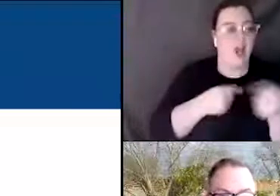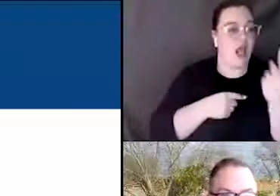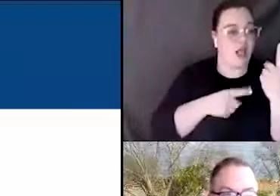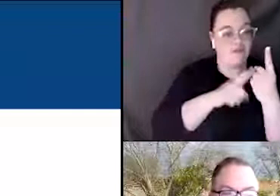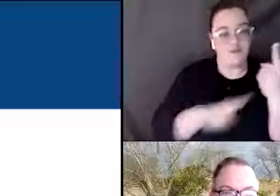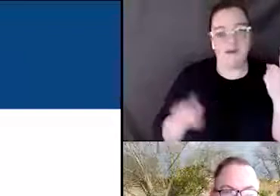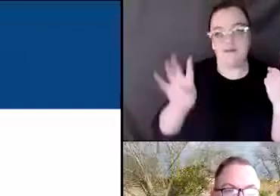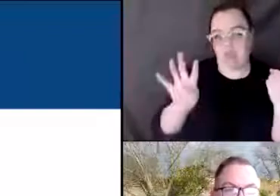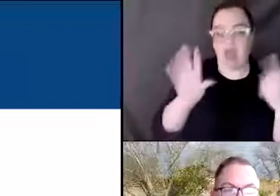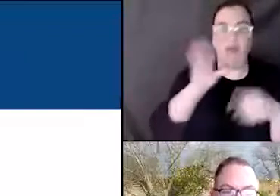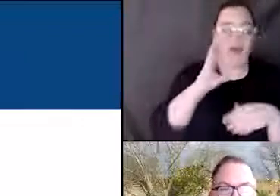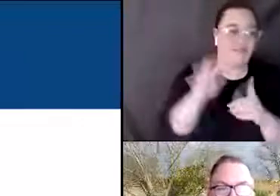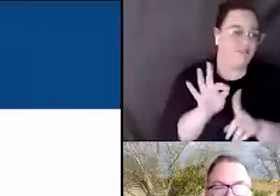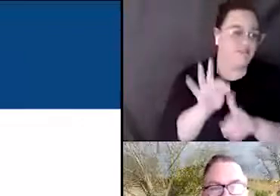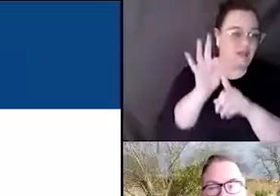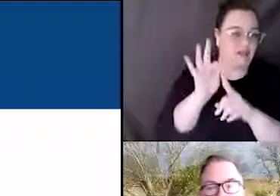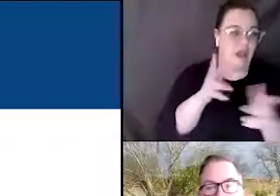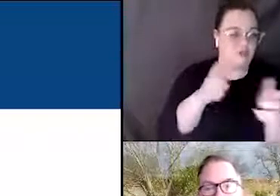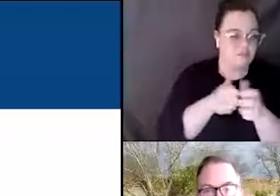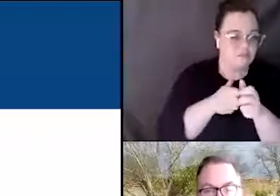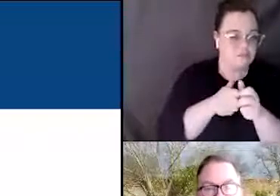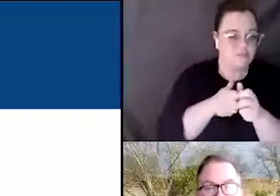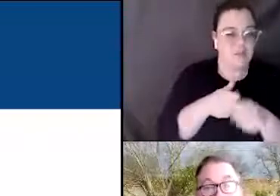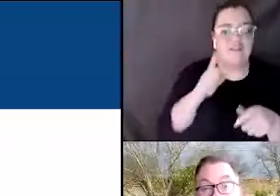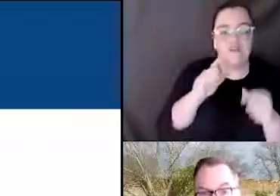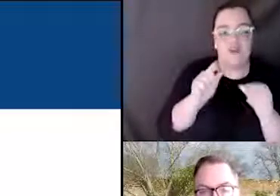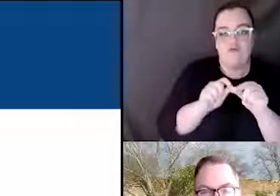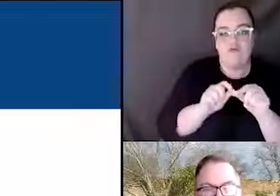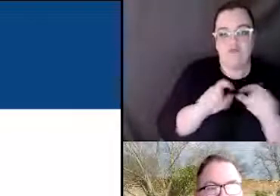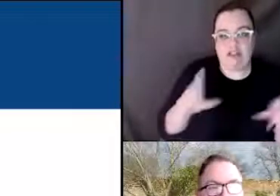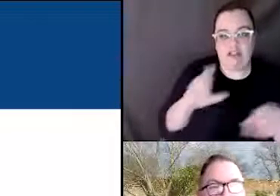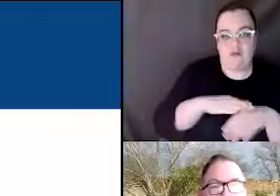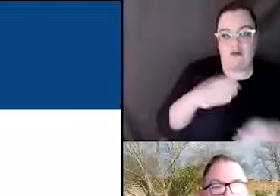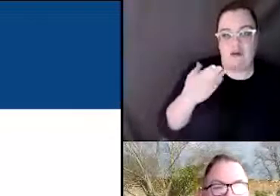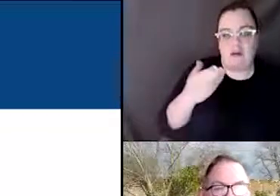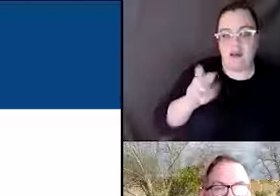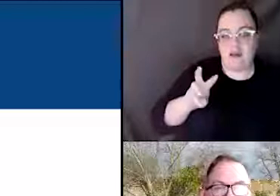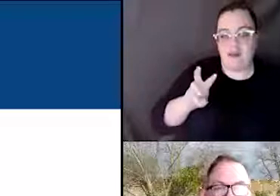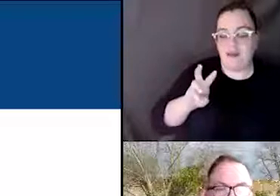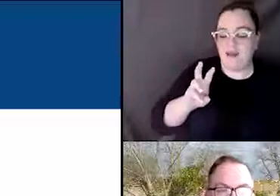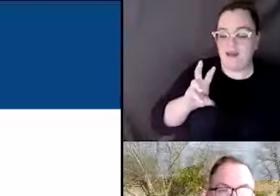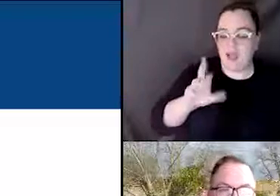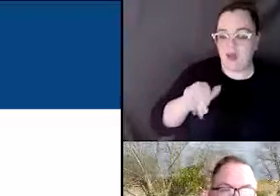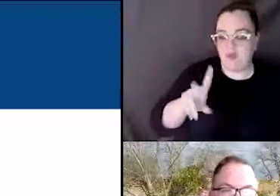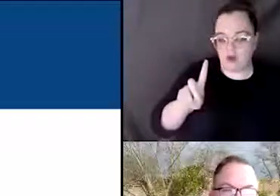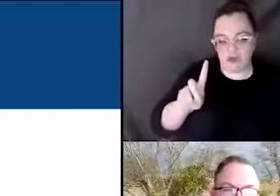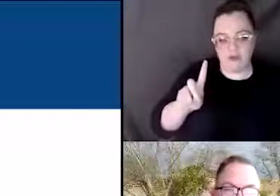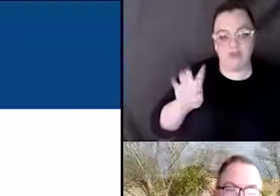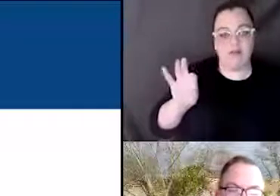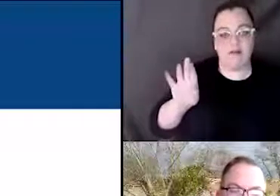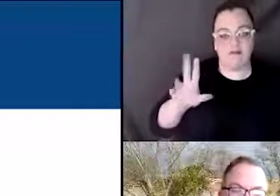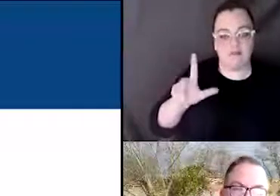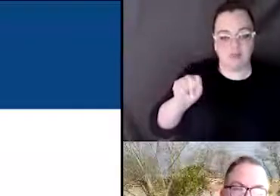the release of the Haywired scenario for an earthquake on the Hayward Fault. The final volume